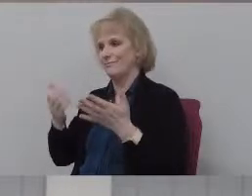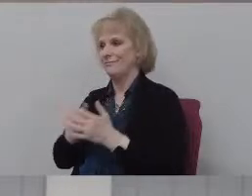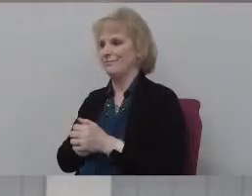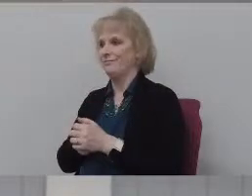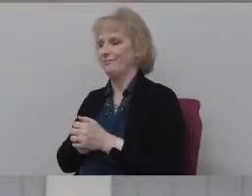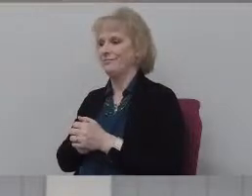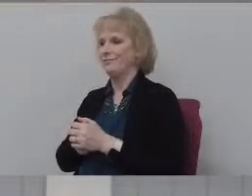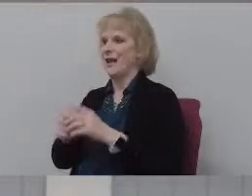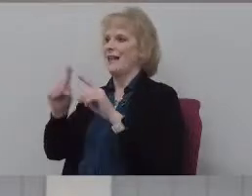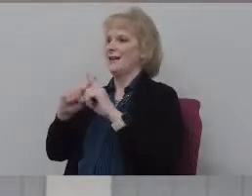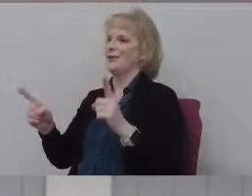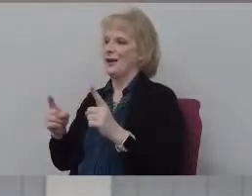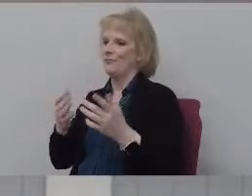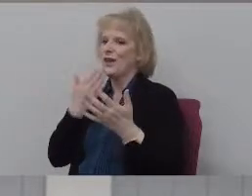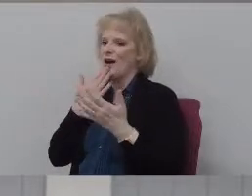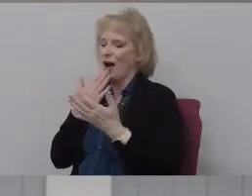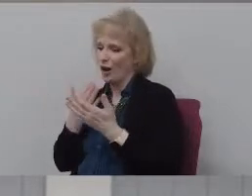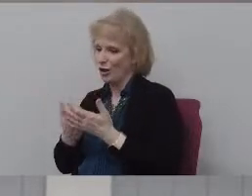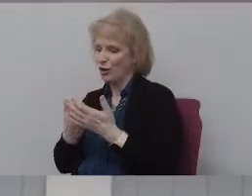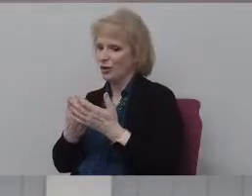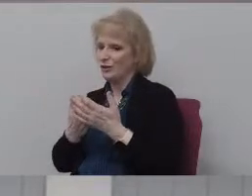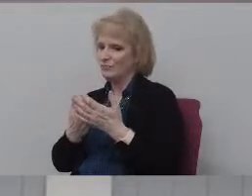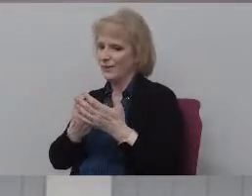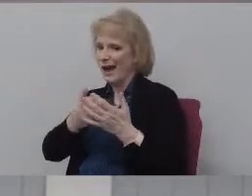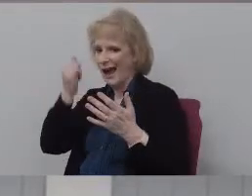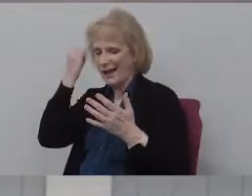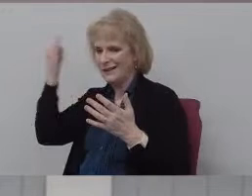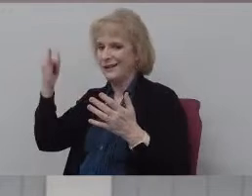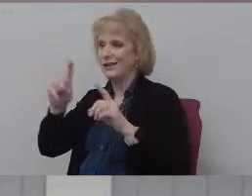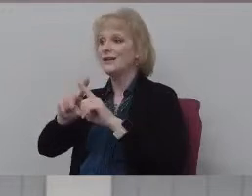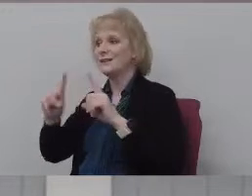There's a difference between a good idea and a from God idea.